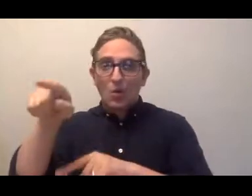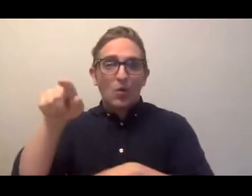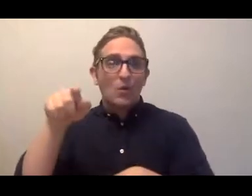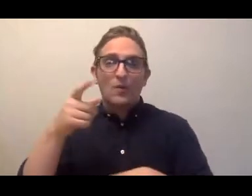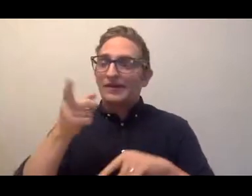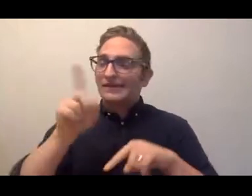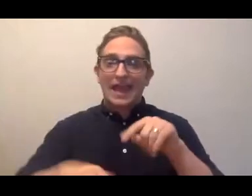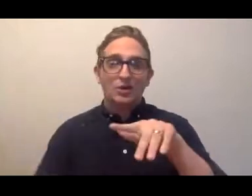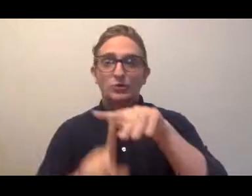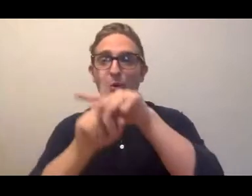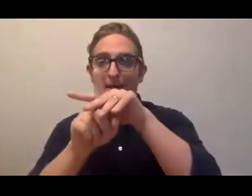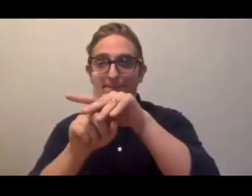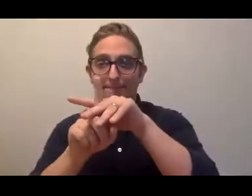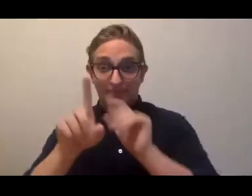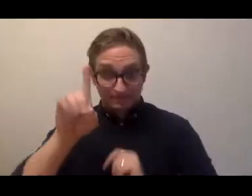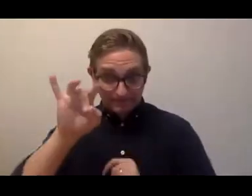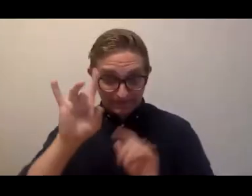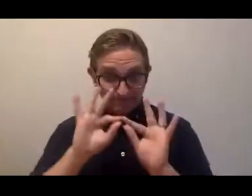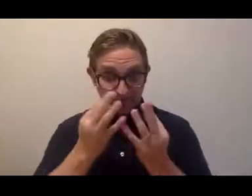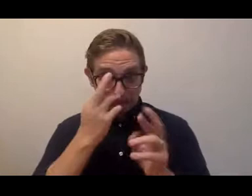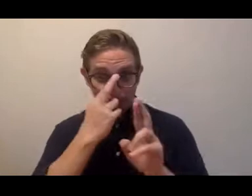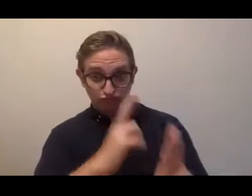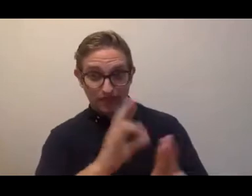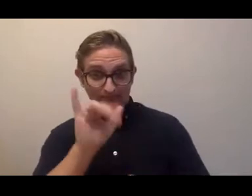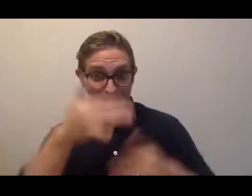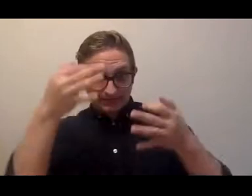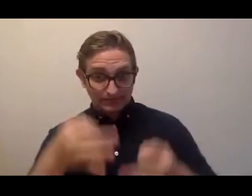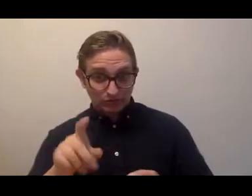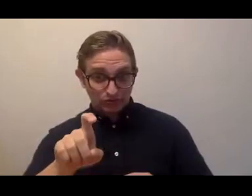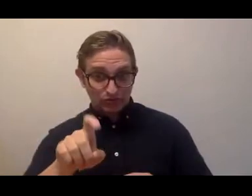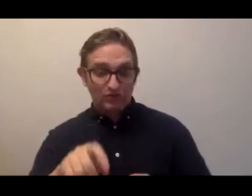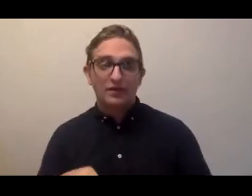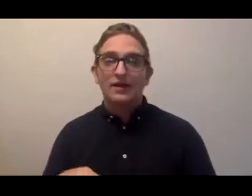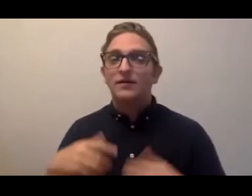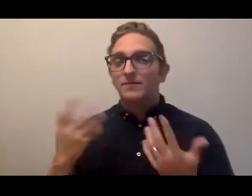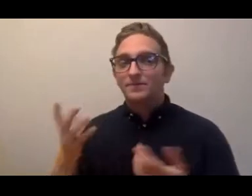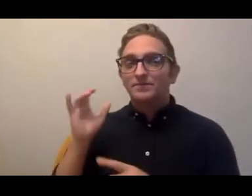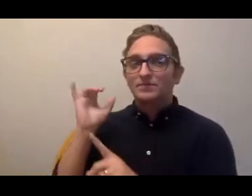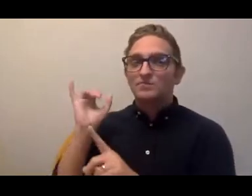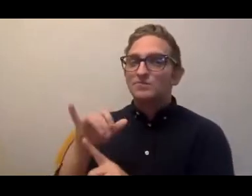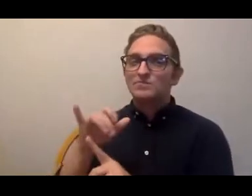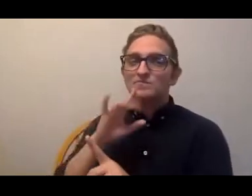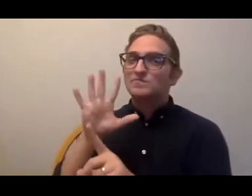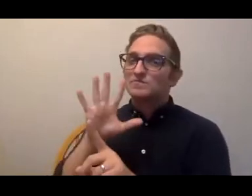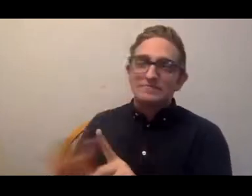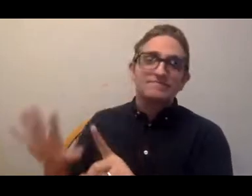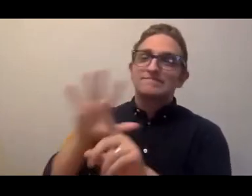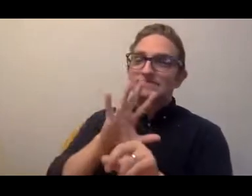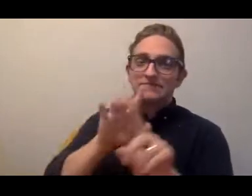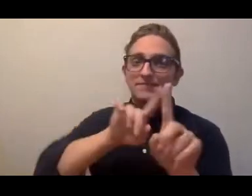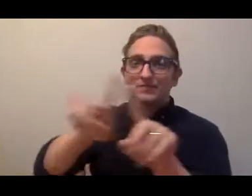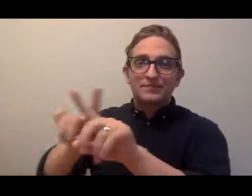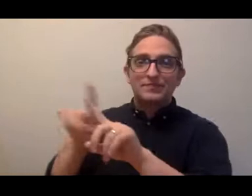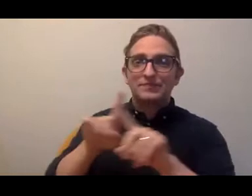to this thing, have people respected your decision? How did that play out? It's been all over the board, right? On one